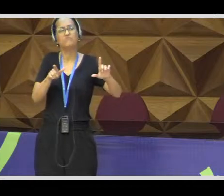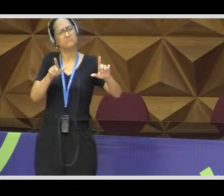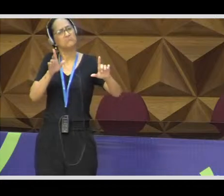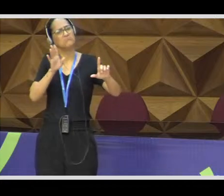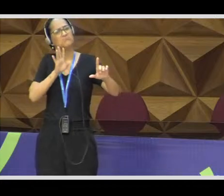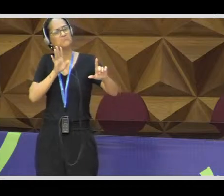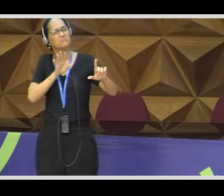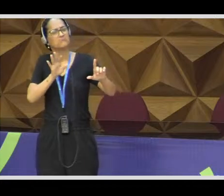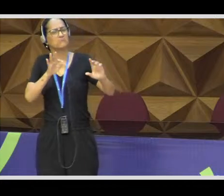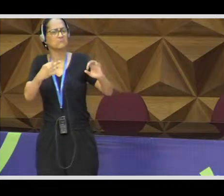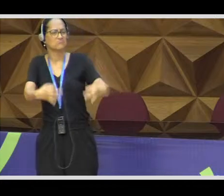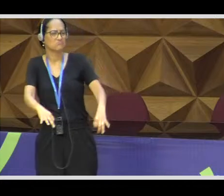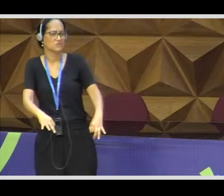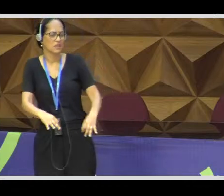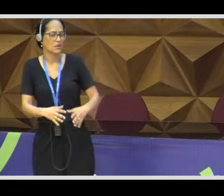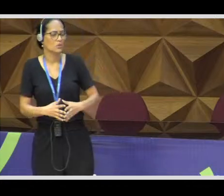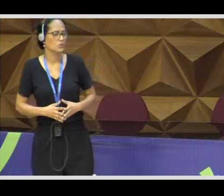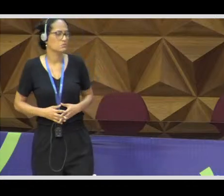the time that worked pretty well.